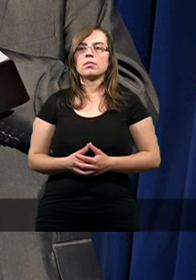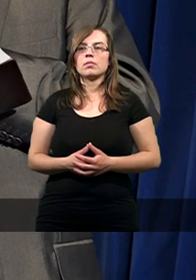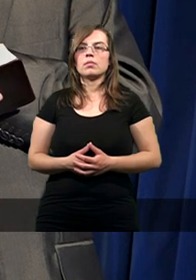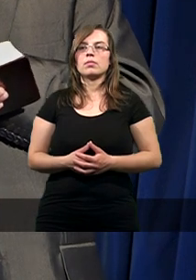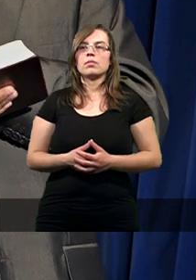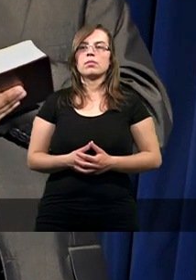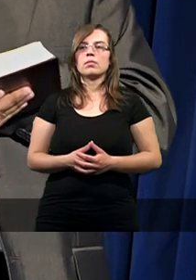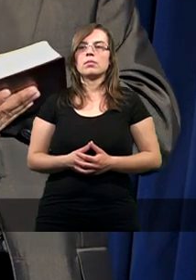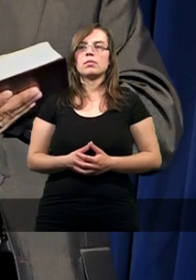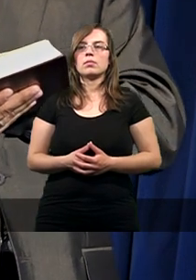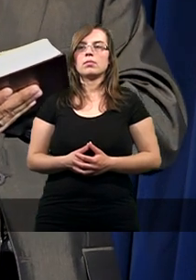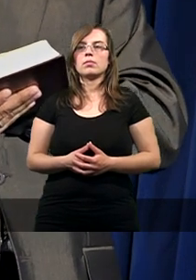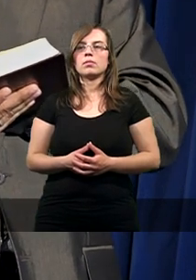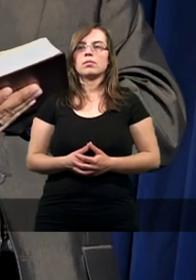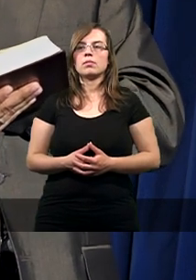chapter